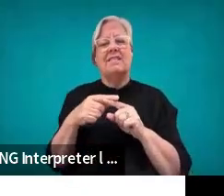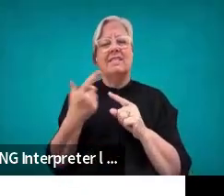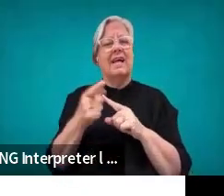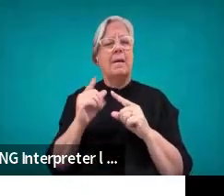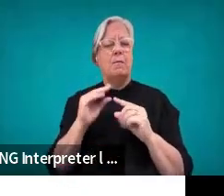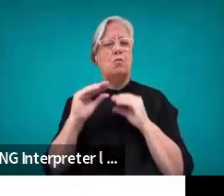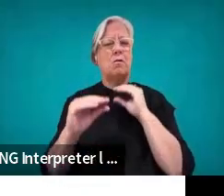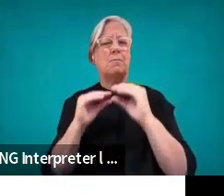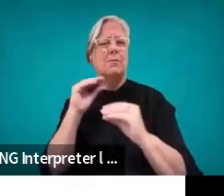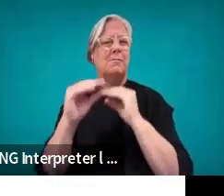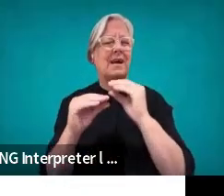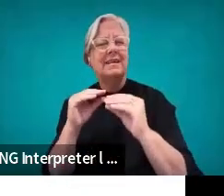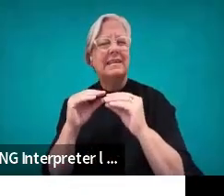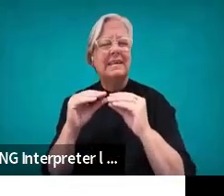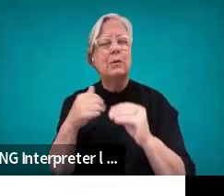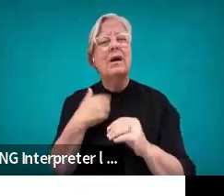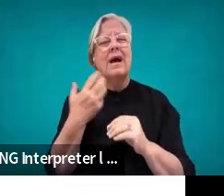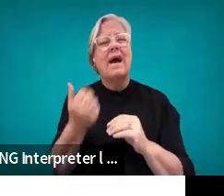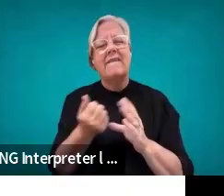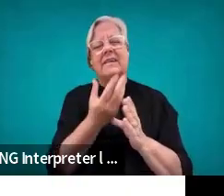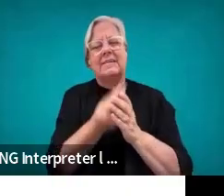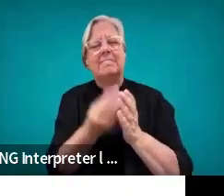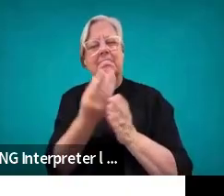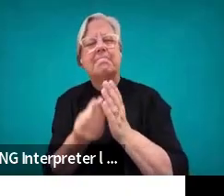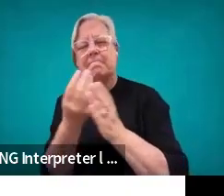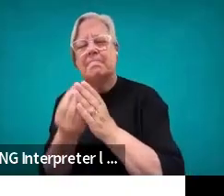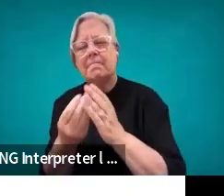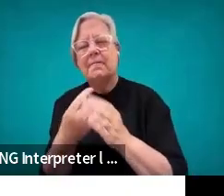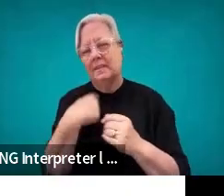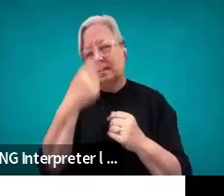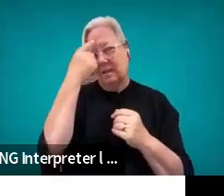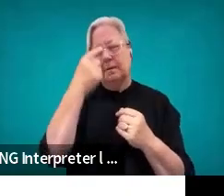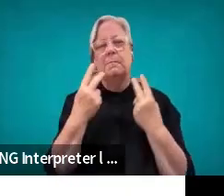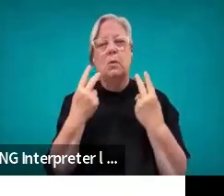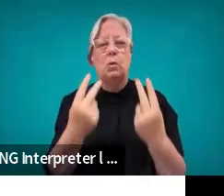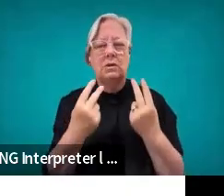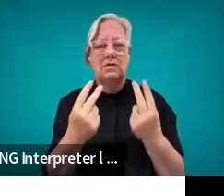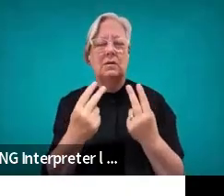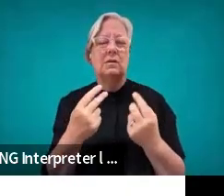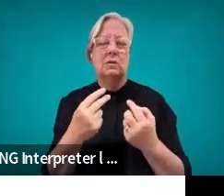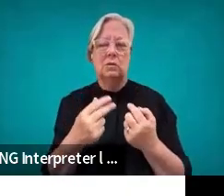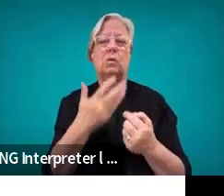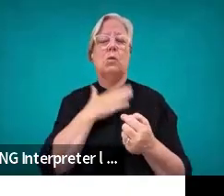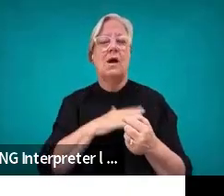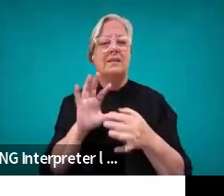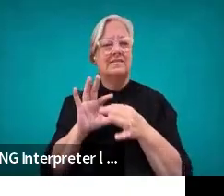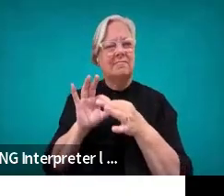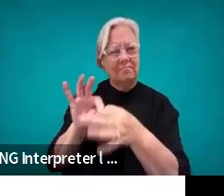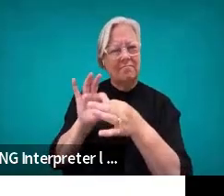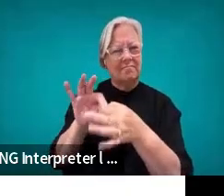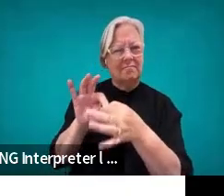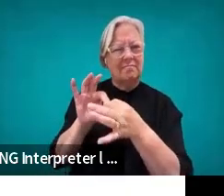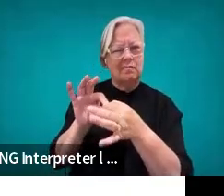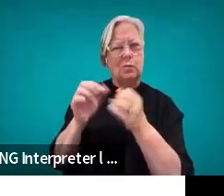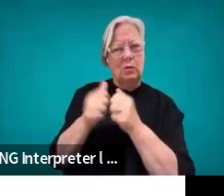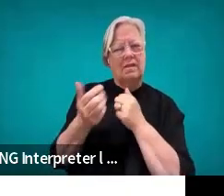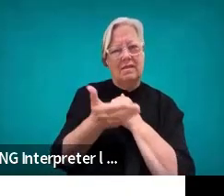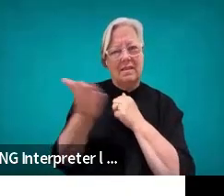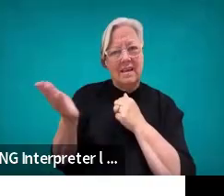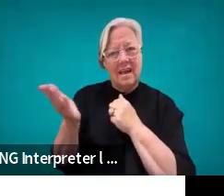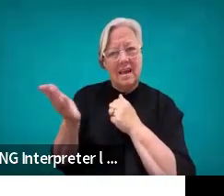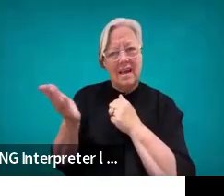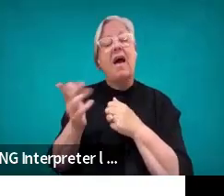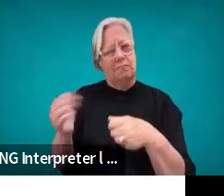blind spots as the reference group. So we thought that it would be important for us to be able to engage with them as well. And so we included them in the